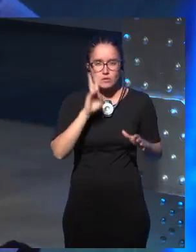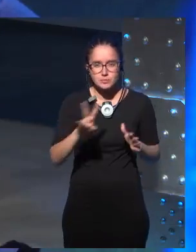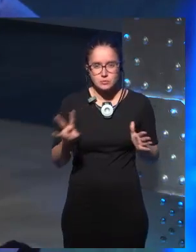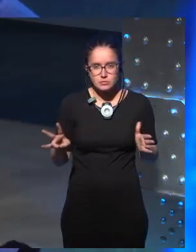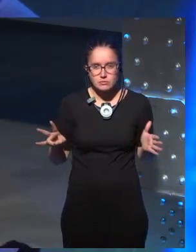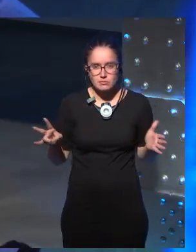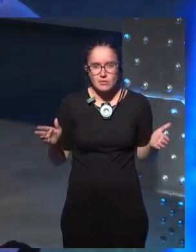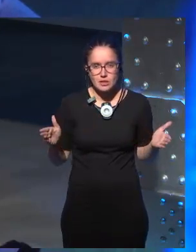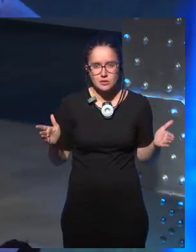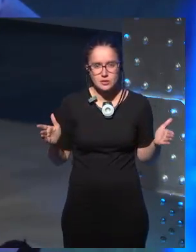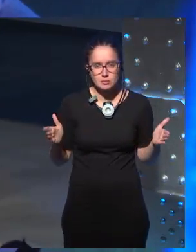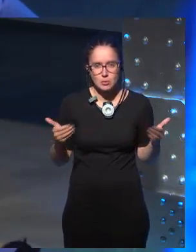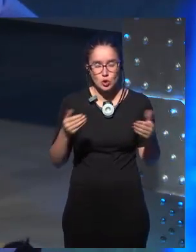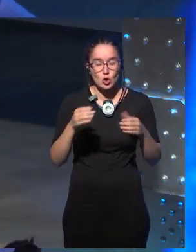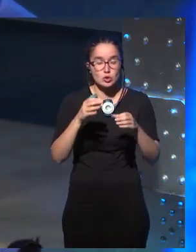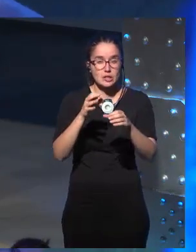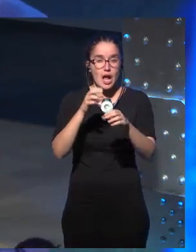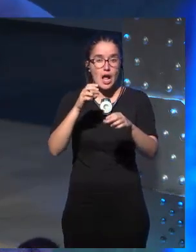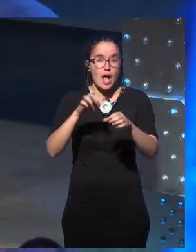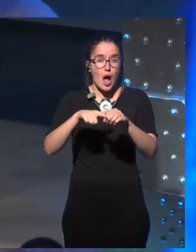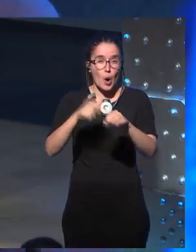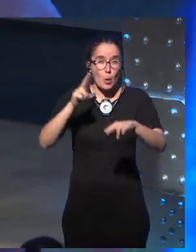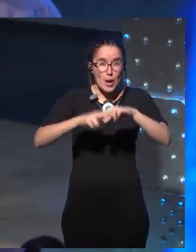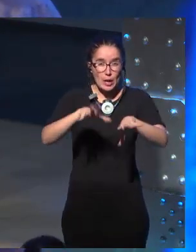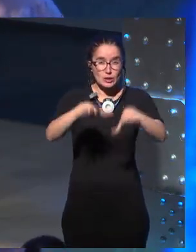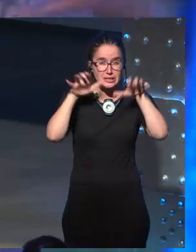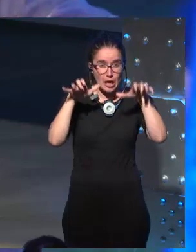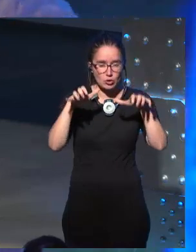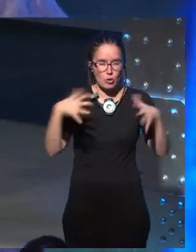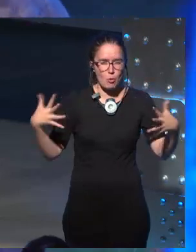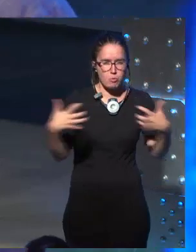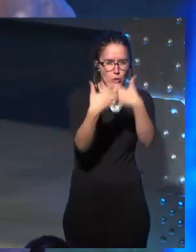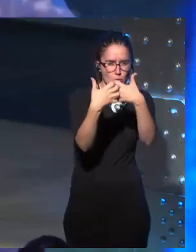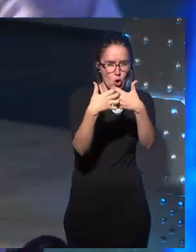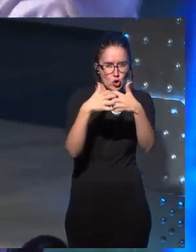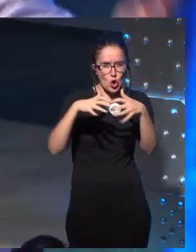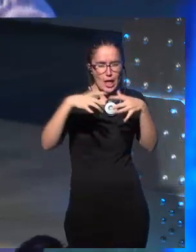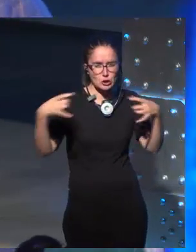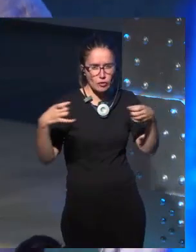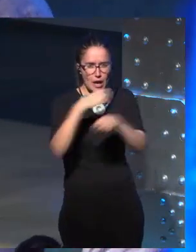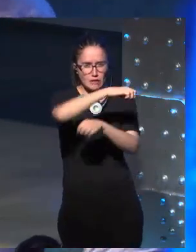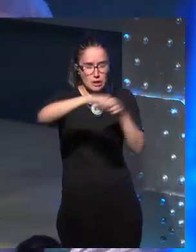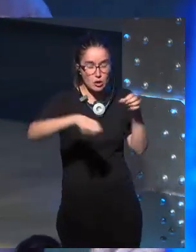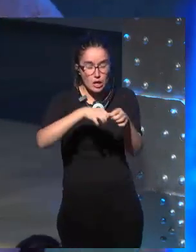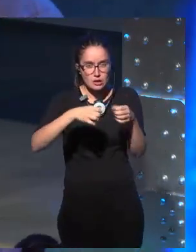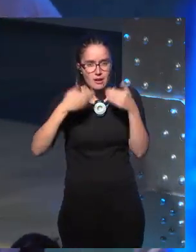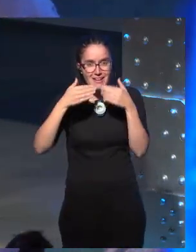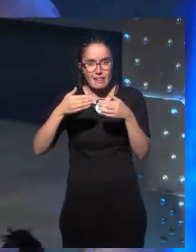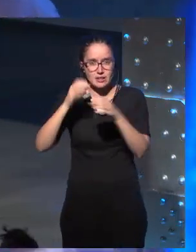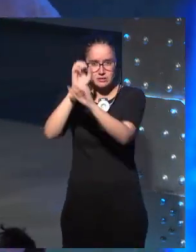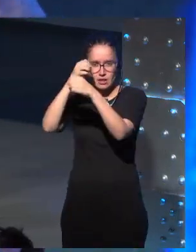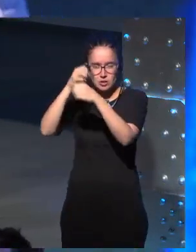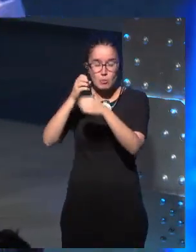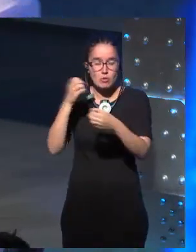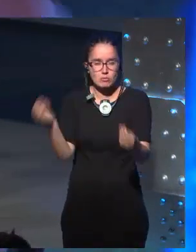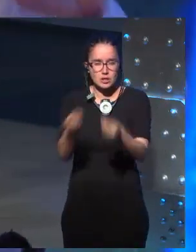with gravitational waves. Then Galileo's telescope was improved, and we saw the other lights I told you about, UV,